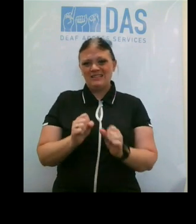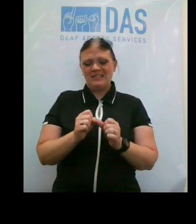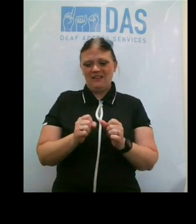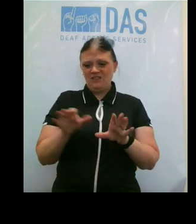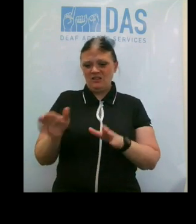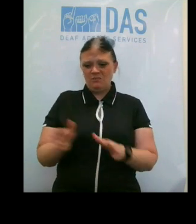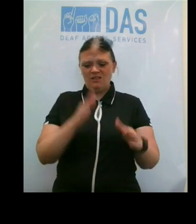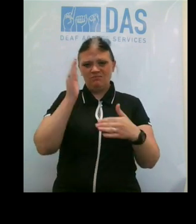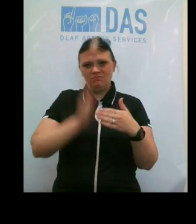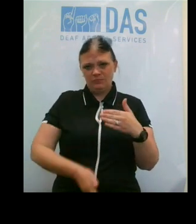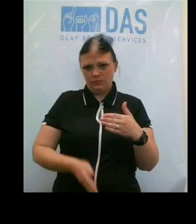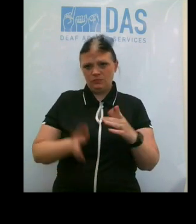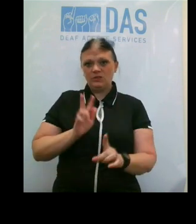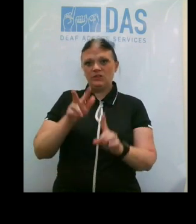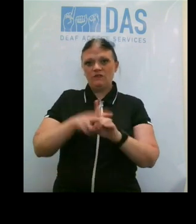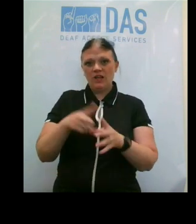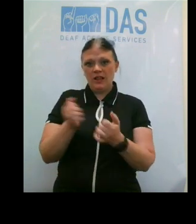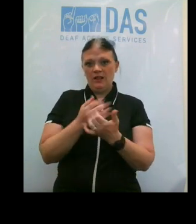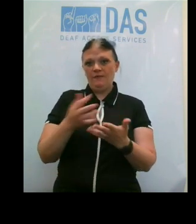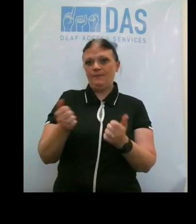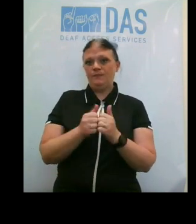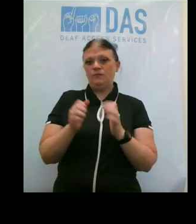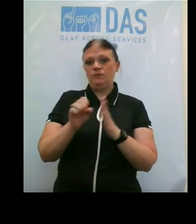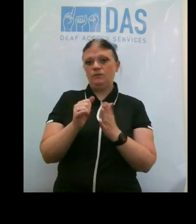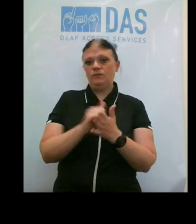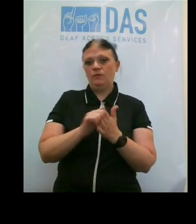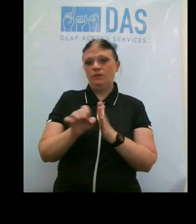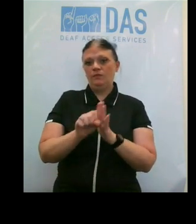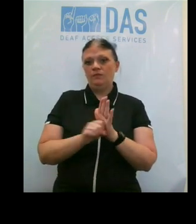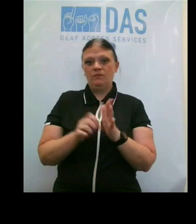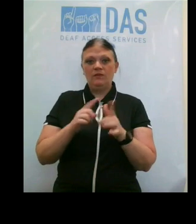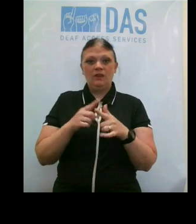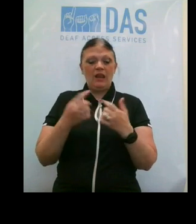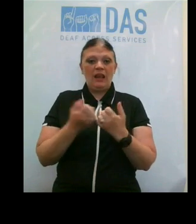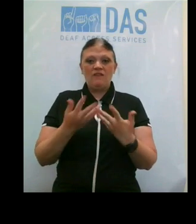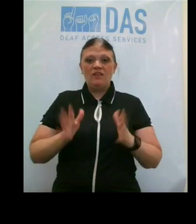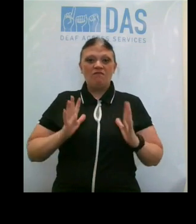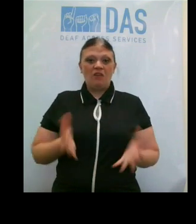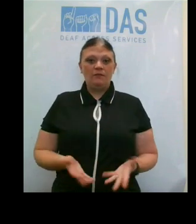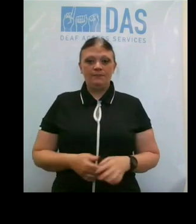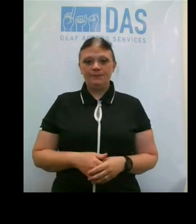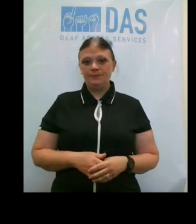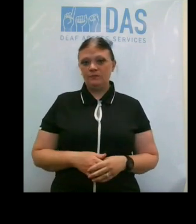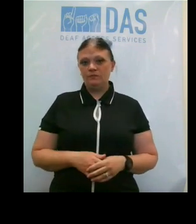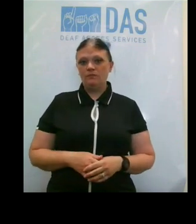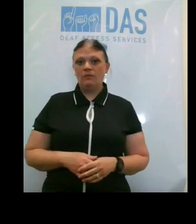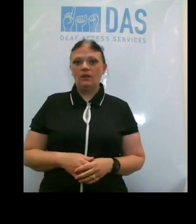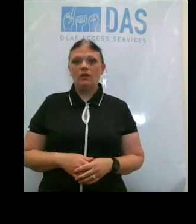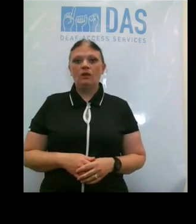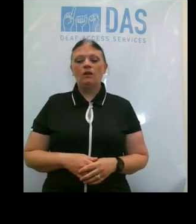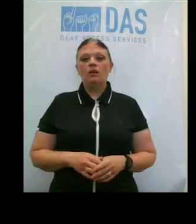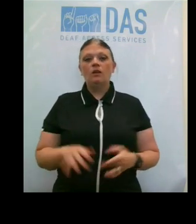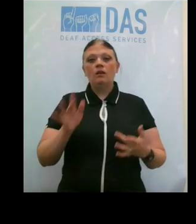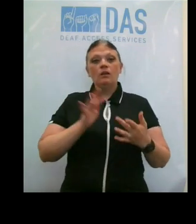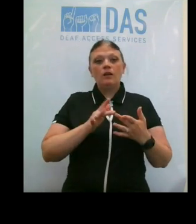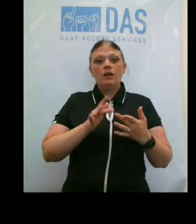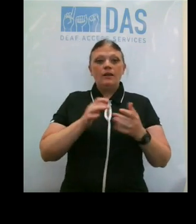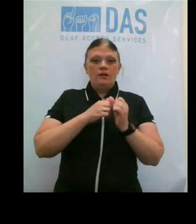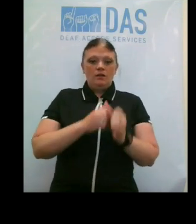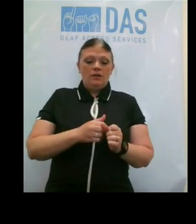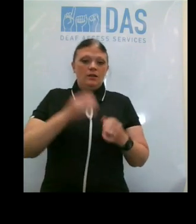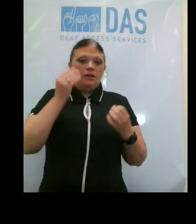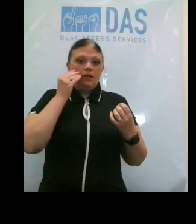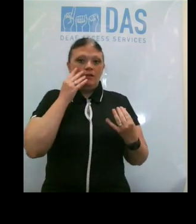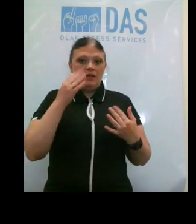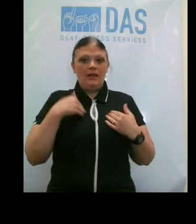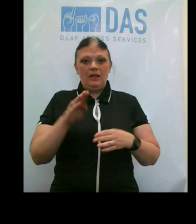file the affirmation with New York State, and hopefully everything will be fine then. Contact tracing. This is very important information. We've had some